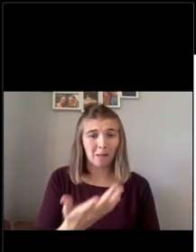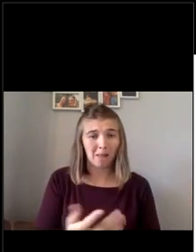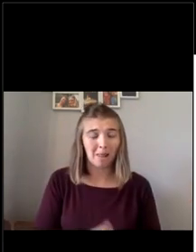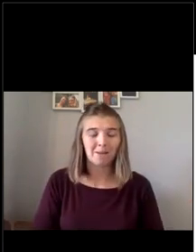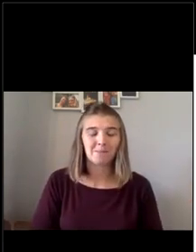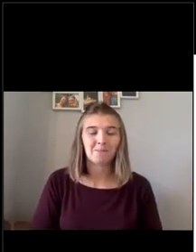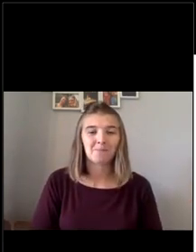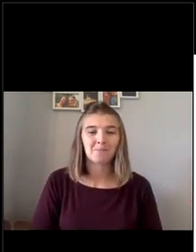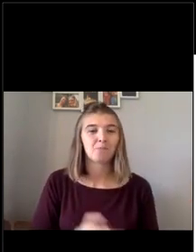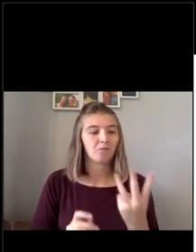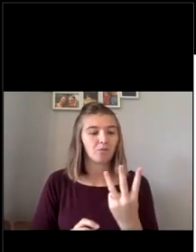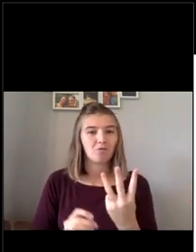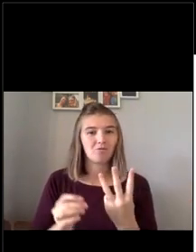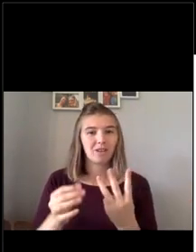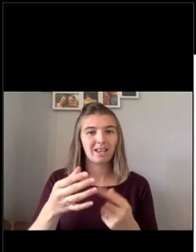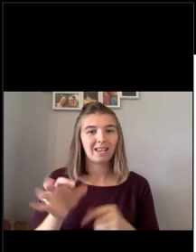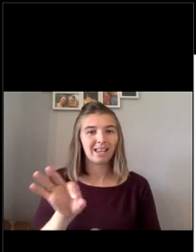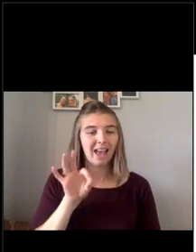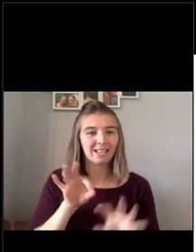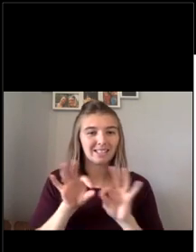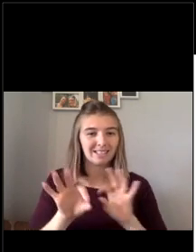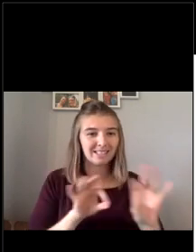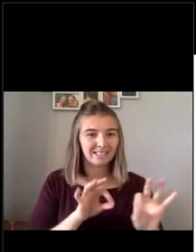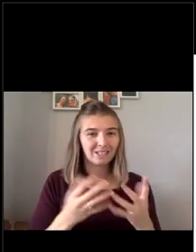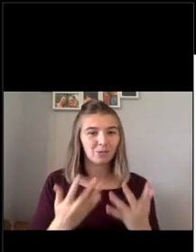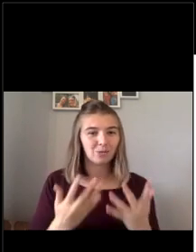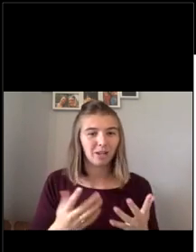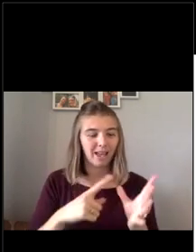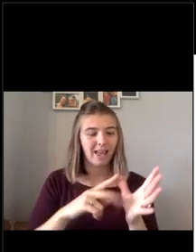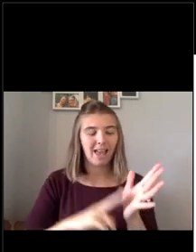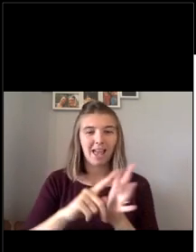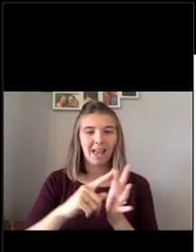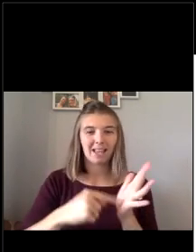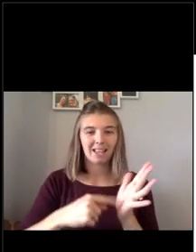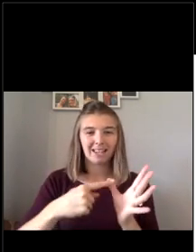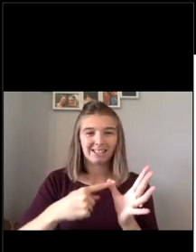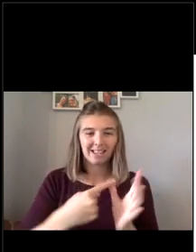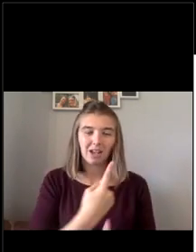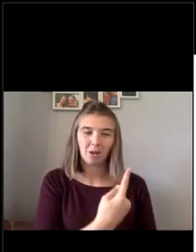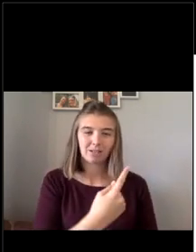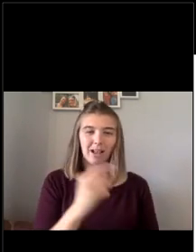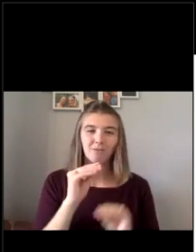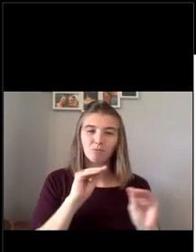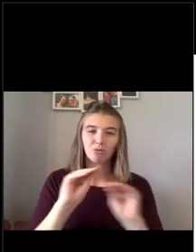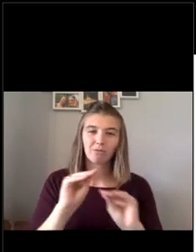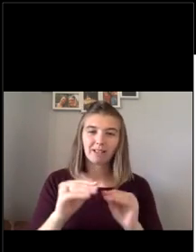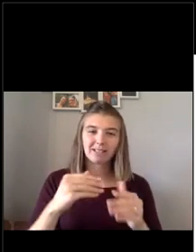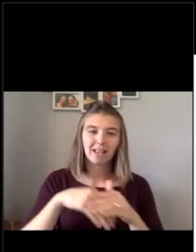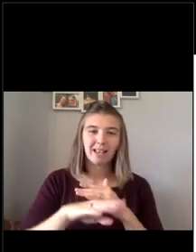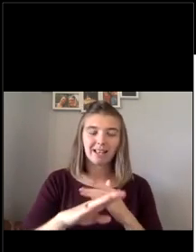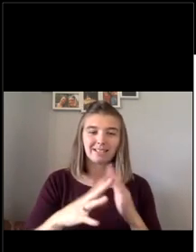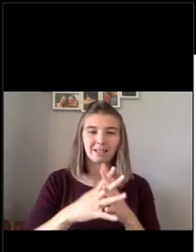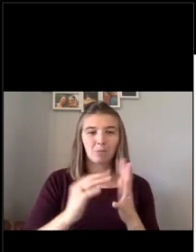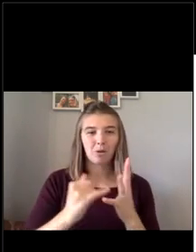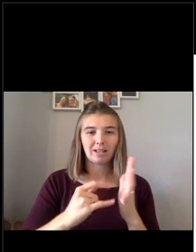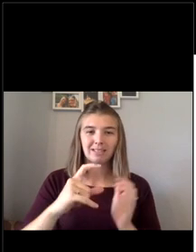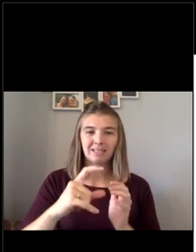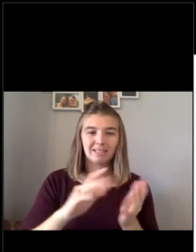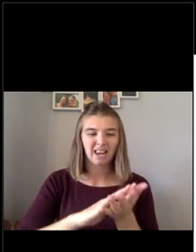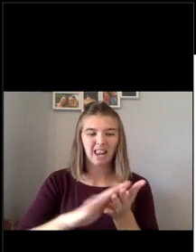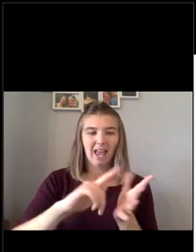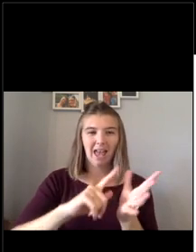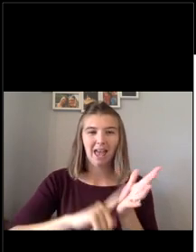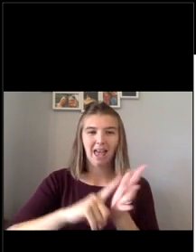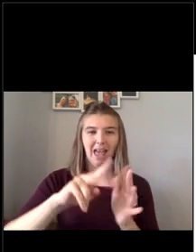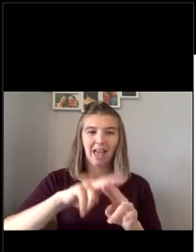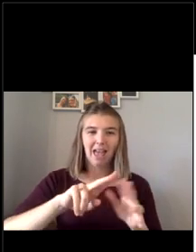three guests that we have today are Mita Dasog, assistant professor in the chemistry department at the Dalhousie University in Halifax, Canada. I'm terribly